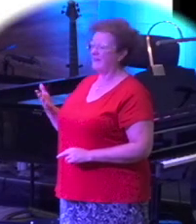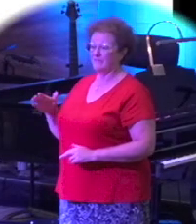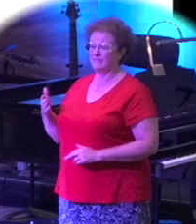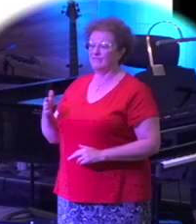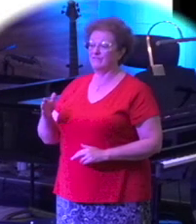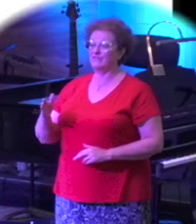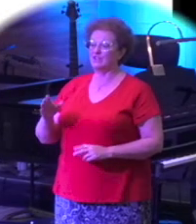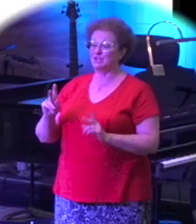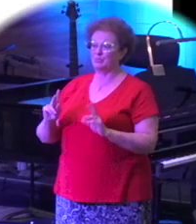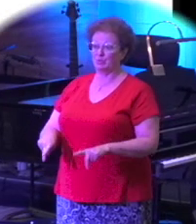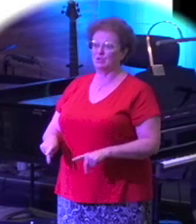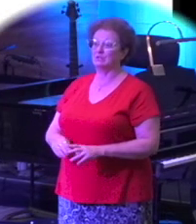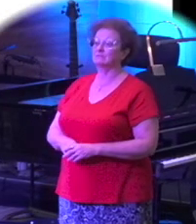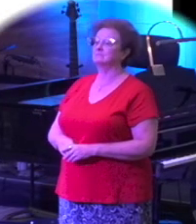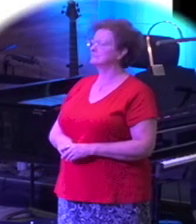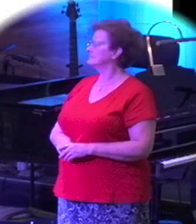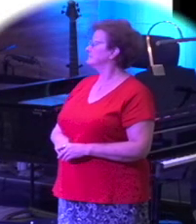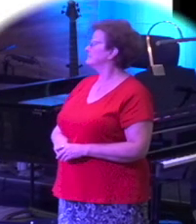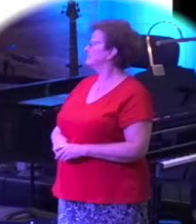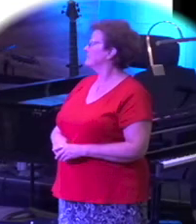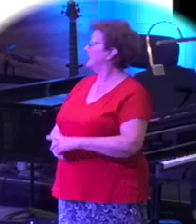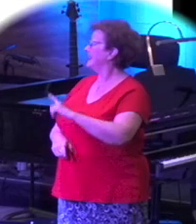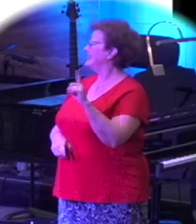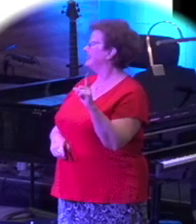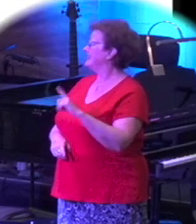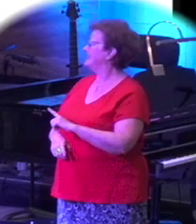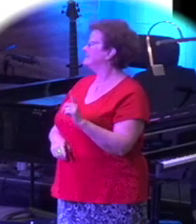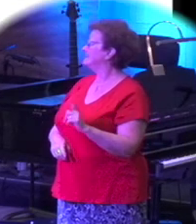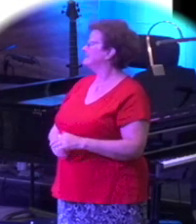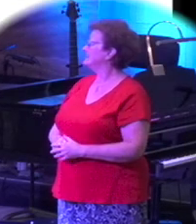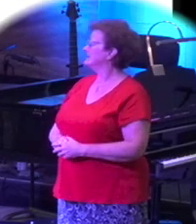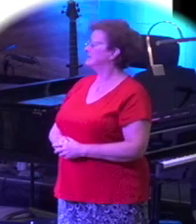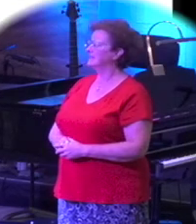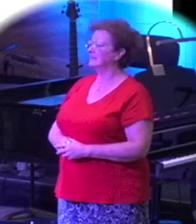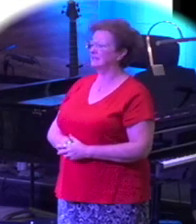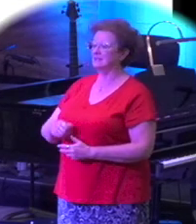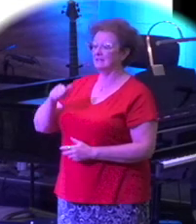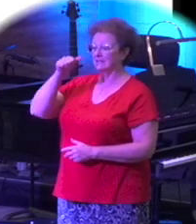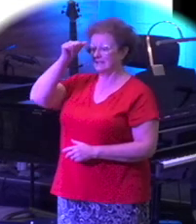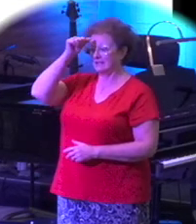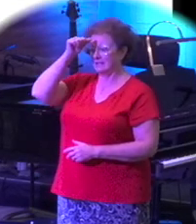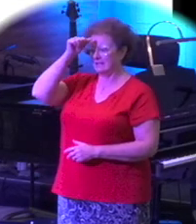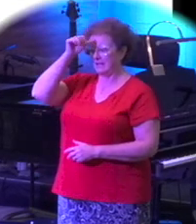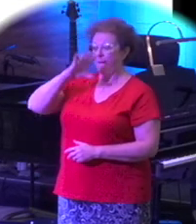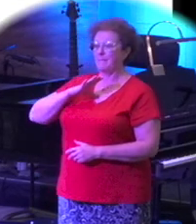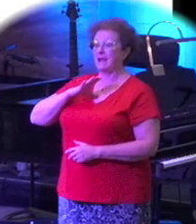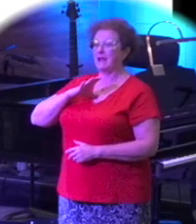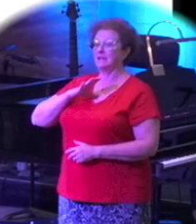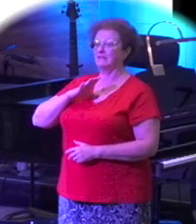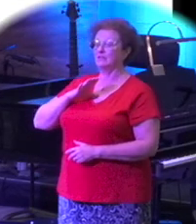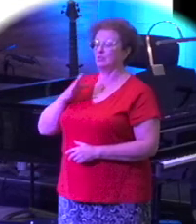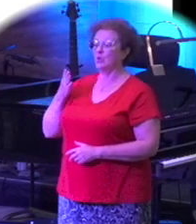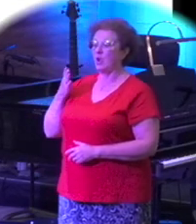That's kind of nuts, but that's what they worshipped. On the far left, you see literally a man with like a fish for his top half of his head, and his